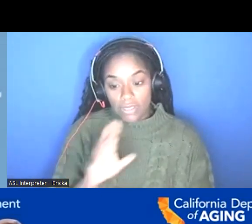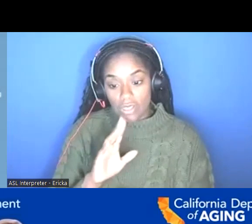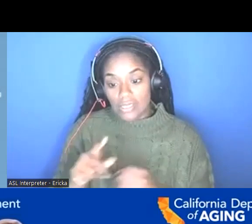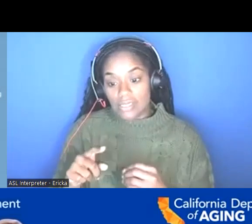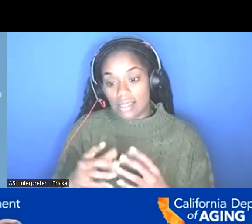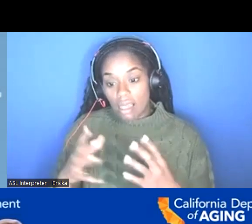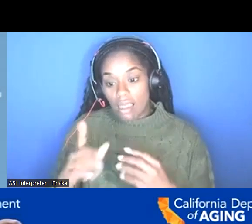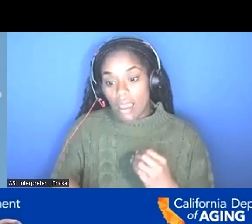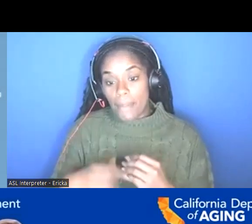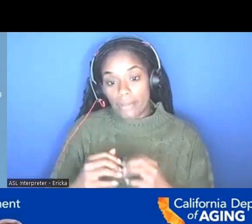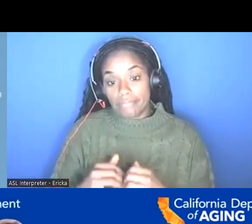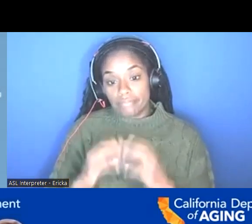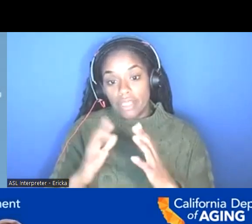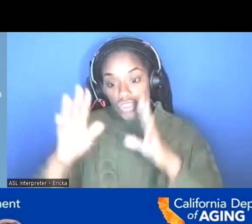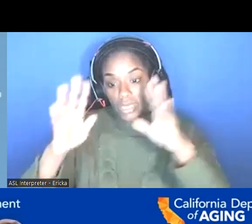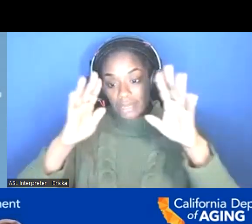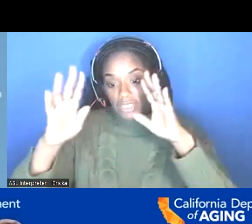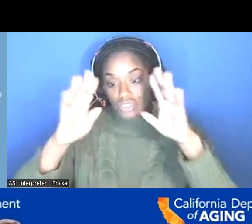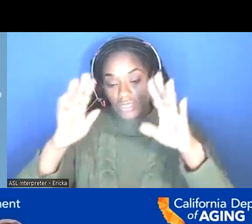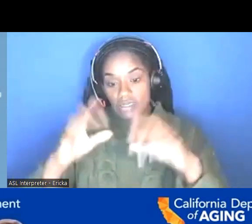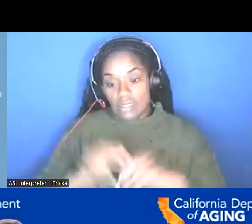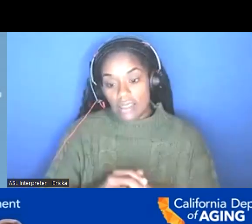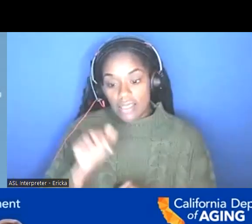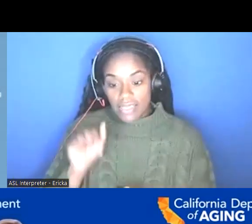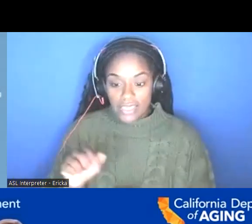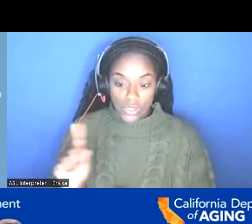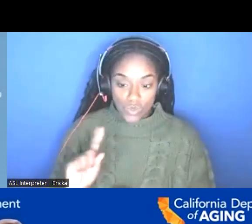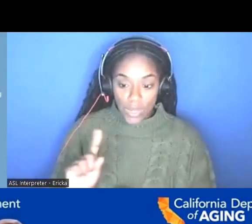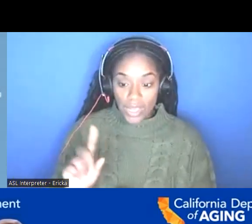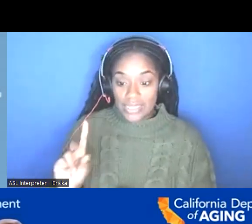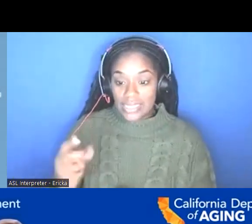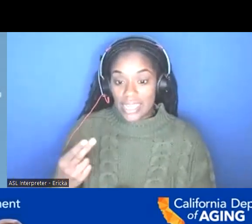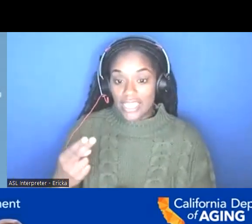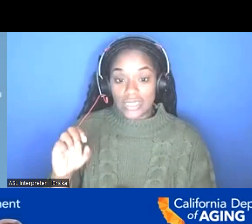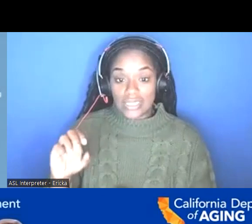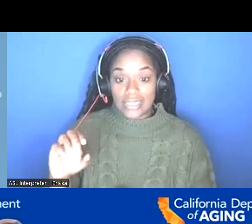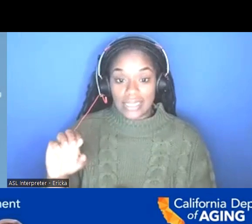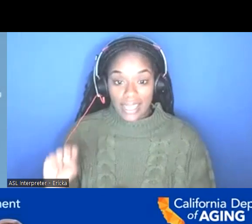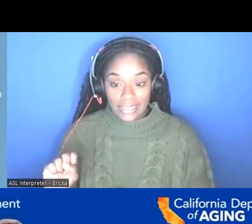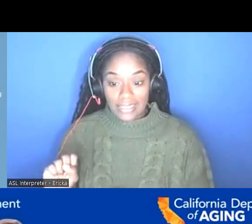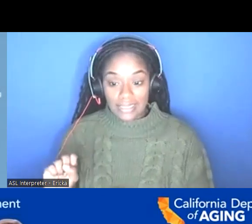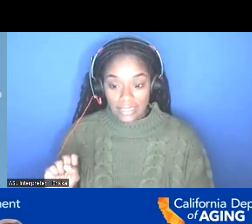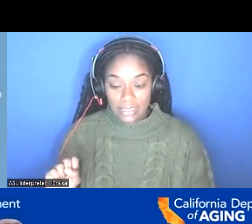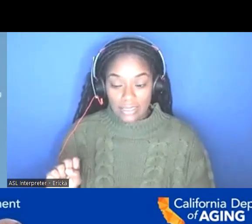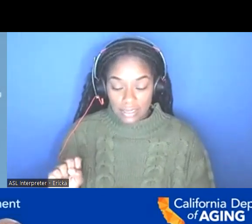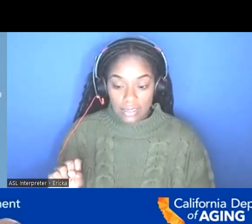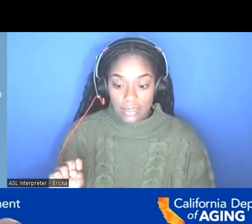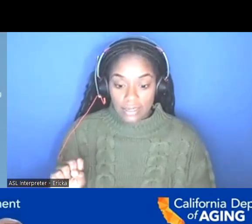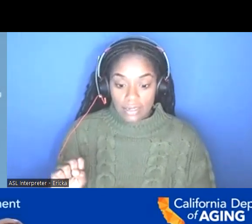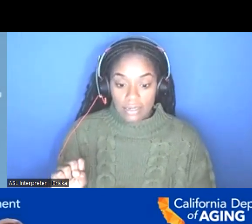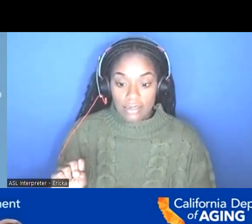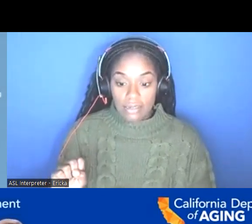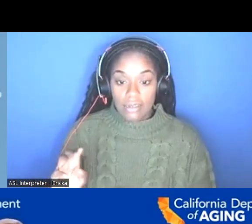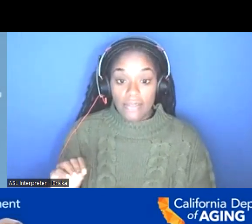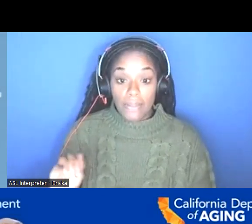about launching the innovations. So this is where DHCS has been convening the Medicare